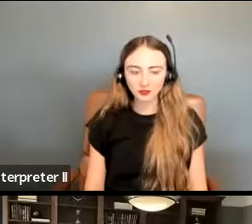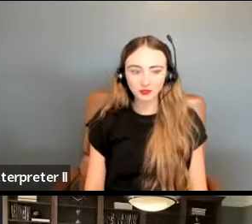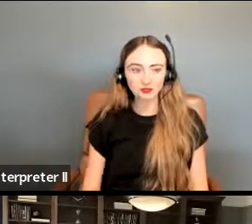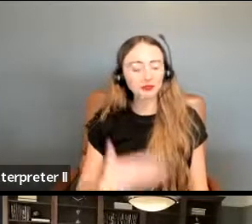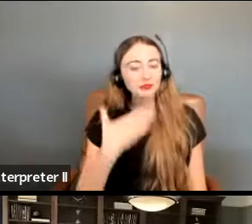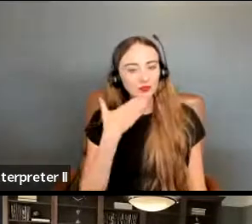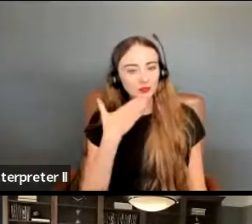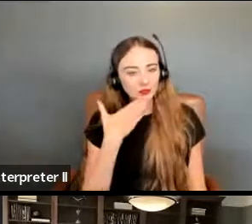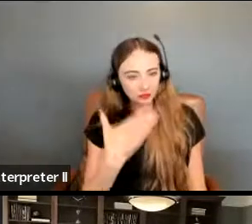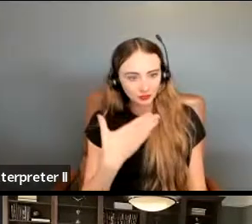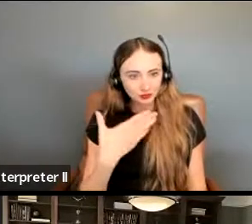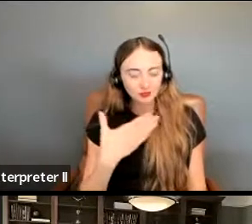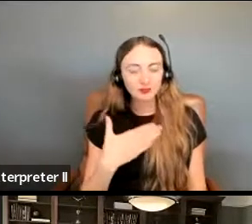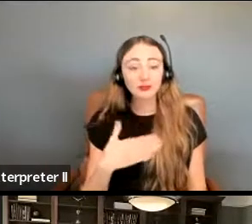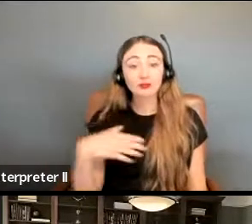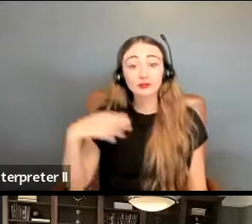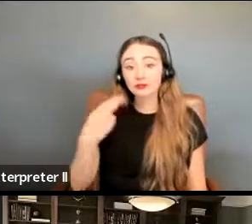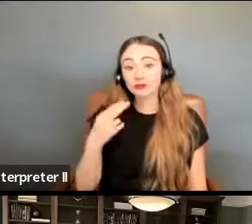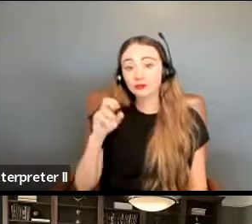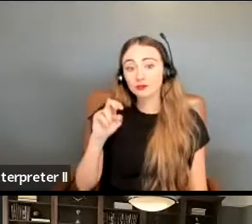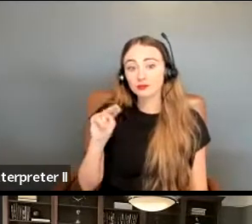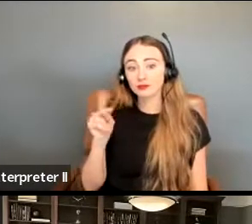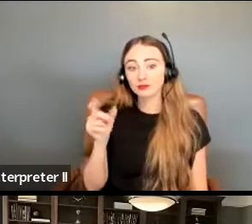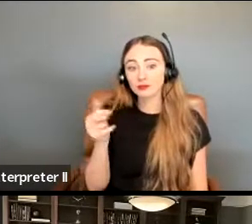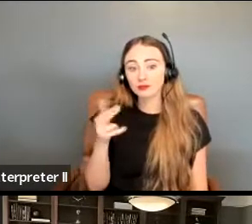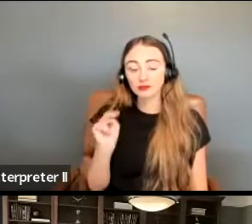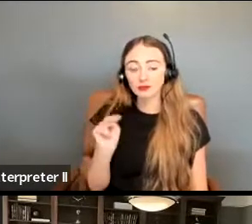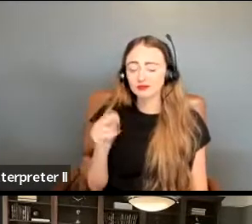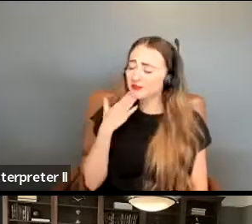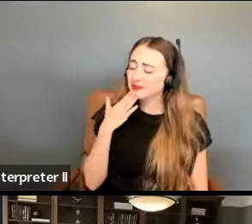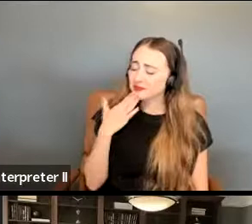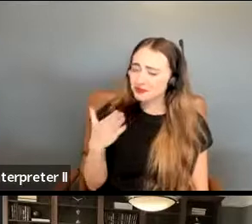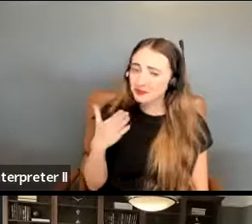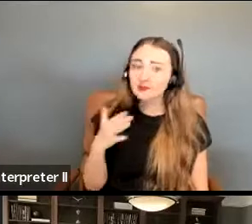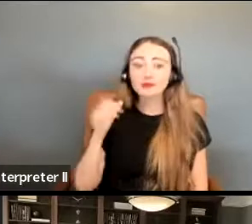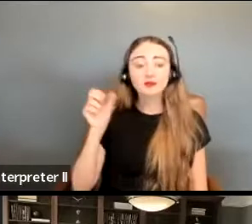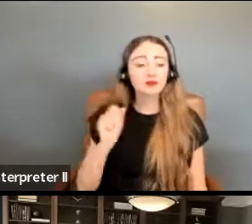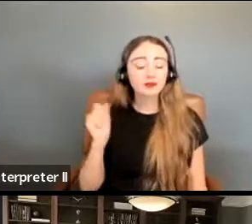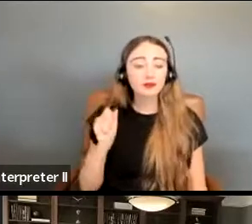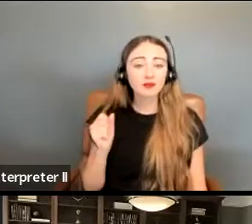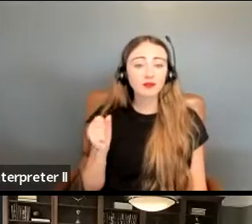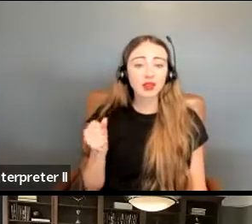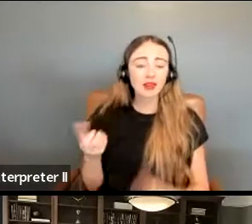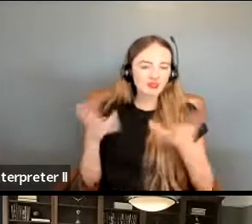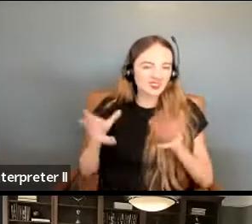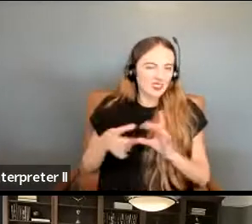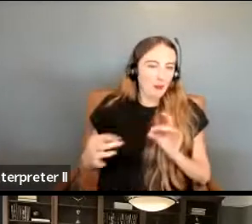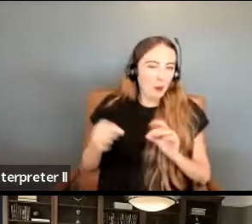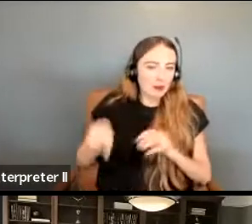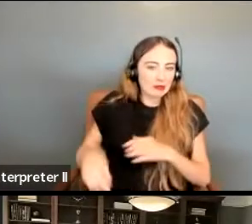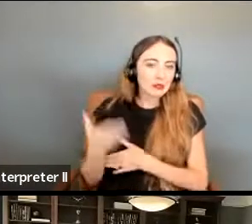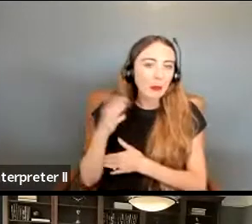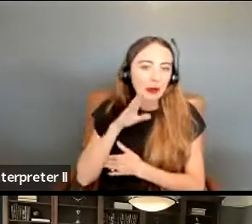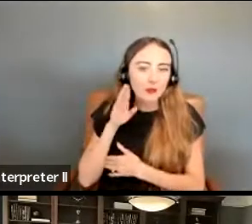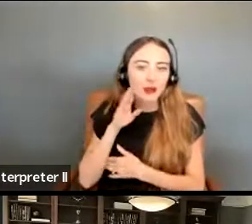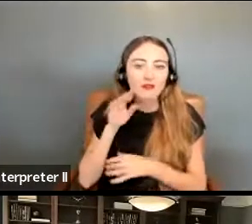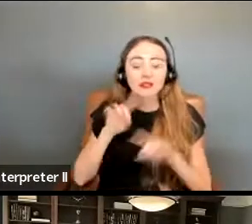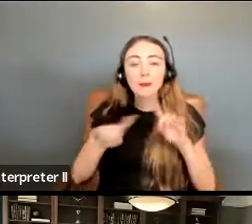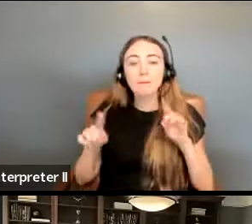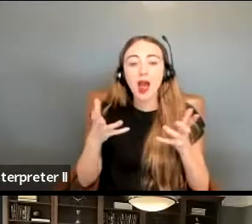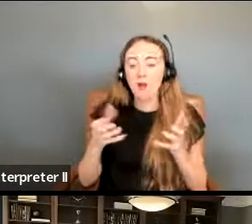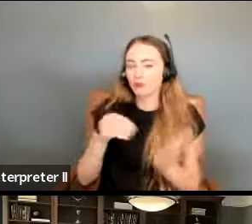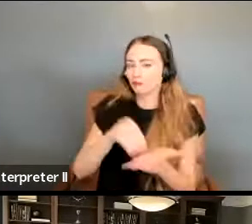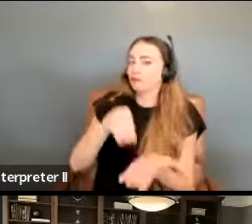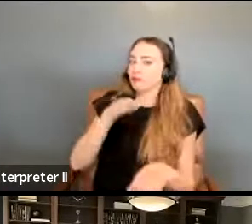Thank you, Councilmember. Councilmember Henderson. Thank you, Mr. Chairman. Again, I spoke a little bit about this at the breakfast, but I think it's important to put on the